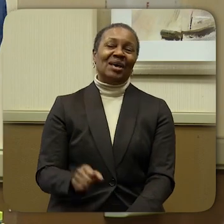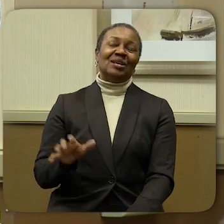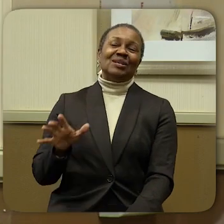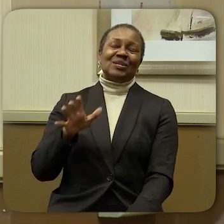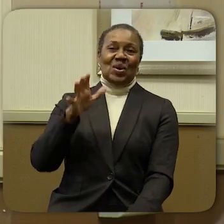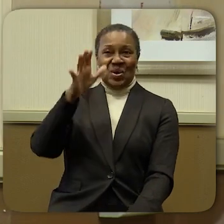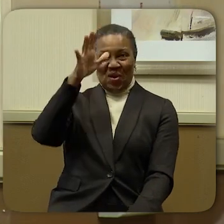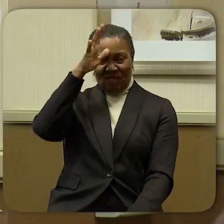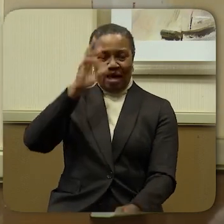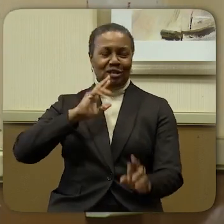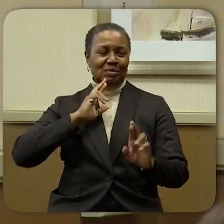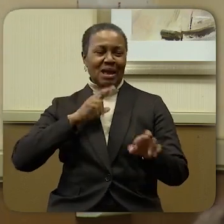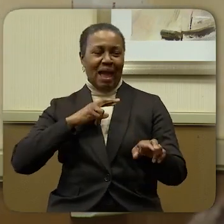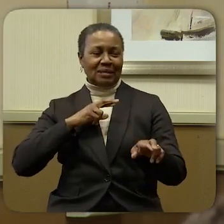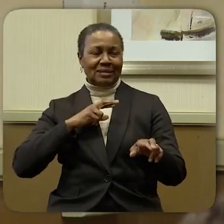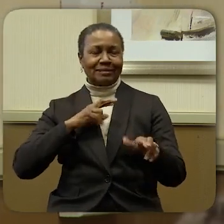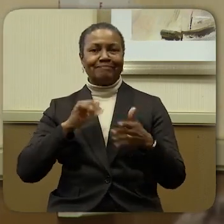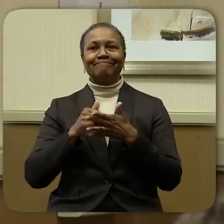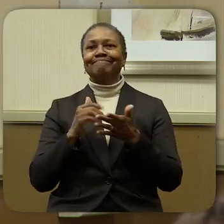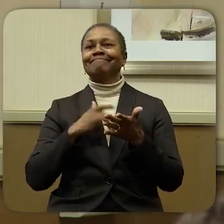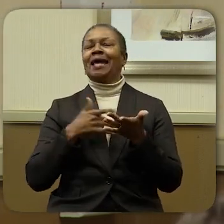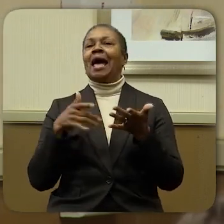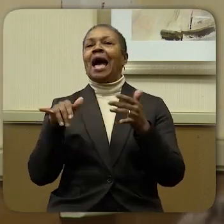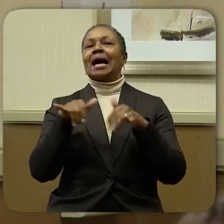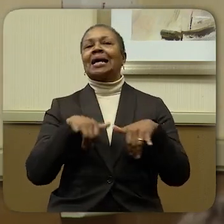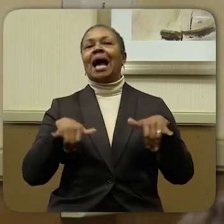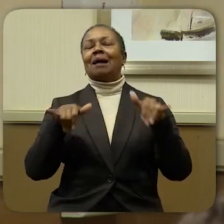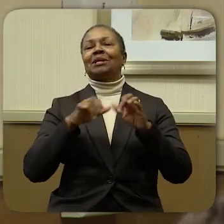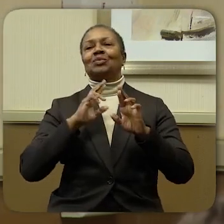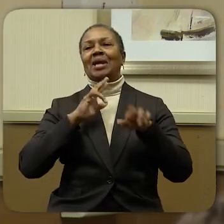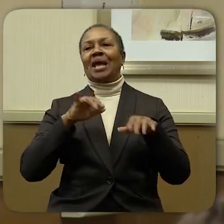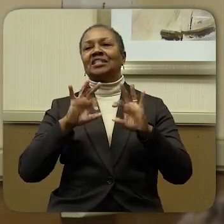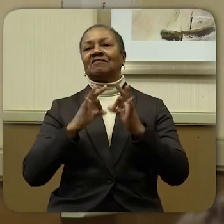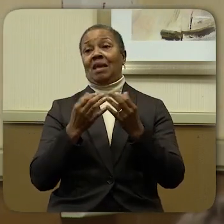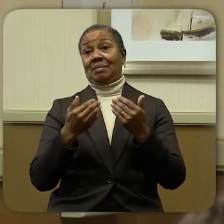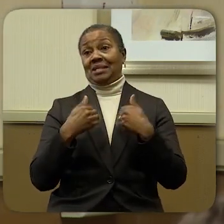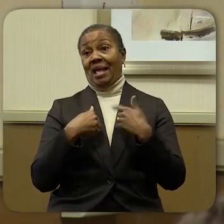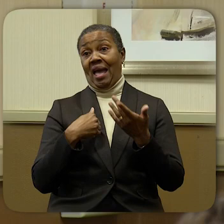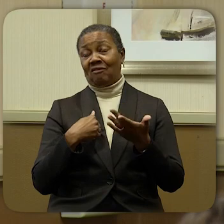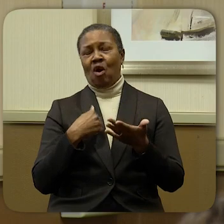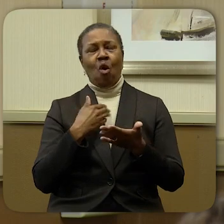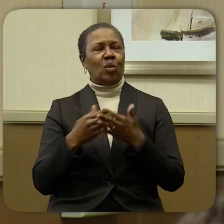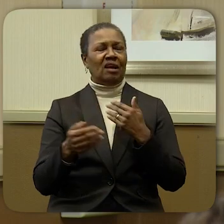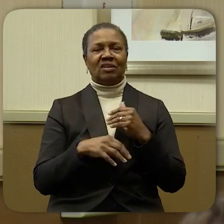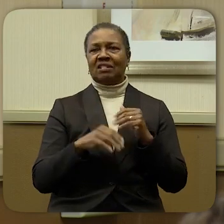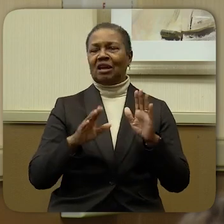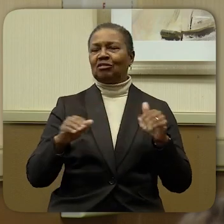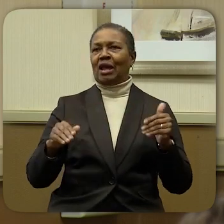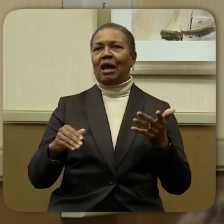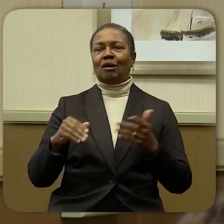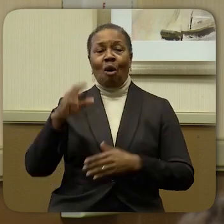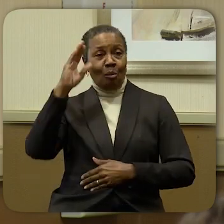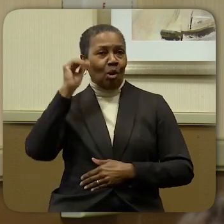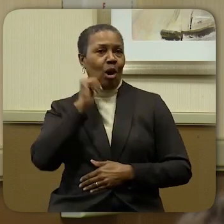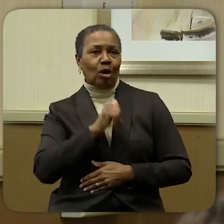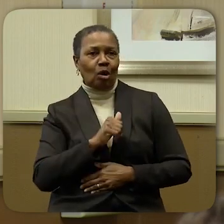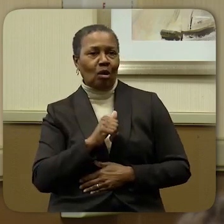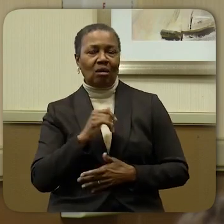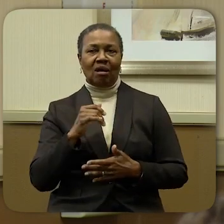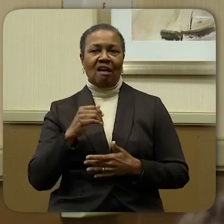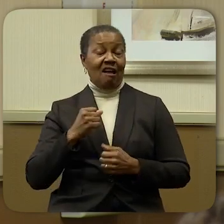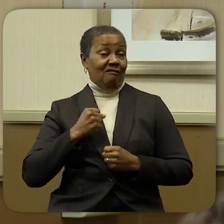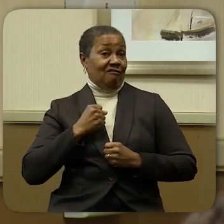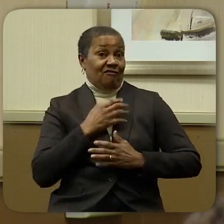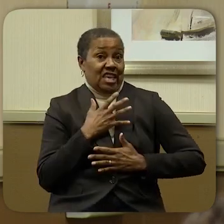or your dad's reaction, I think, is a common reaction that a lot of families have, whatever their identity of their child is. Fear,